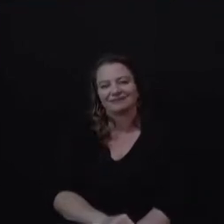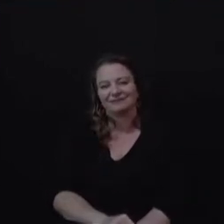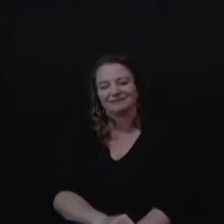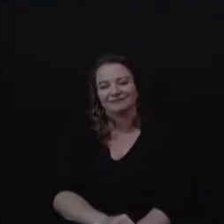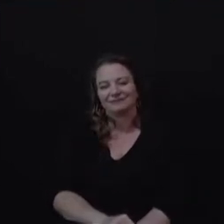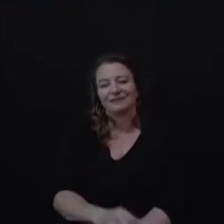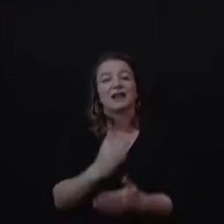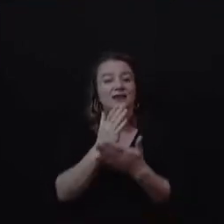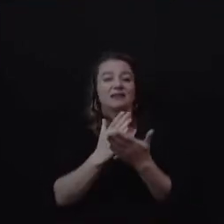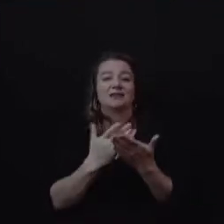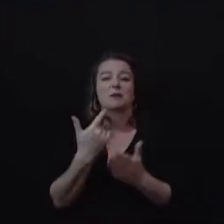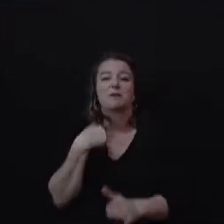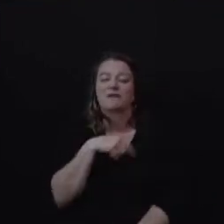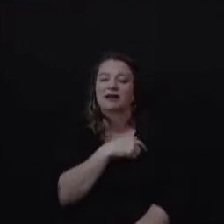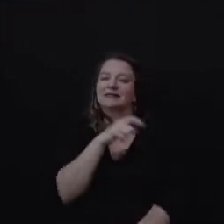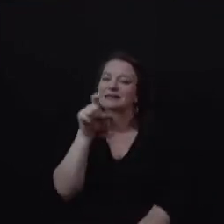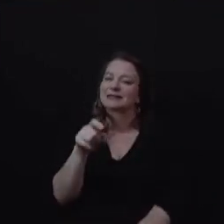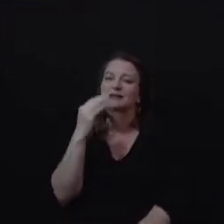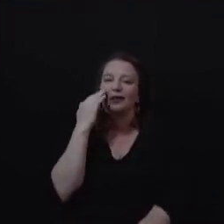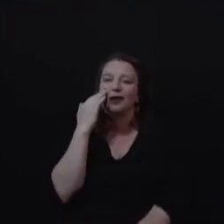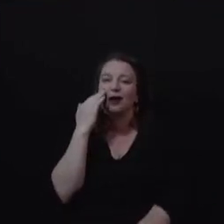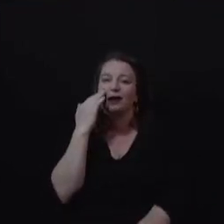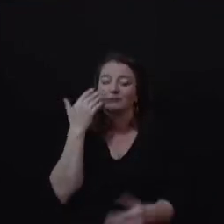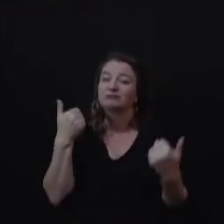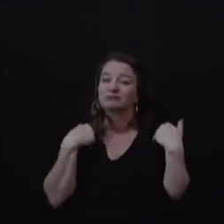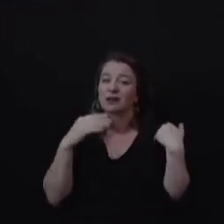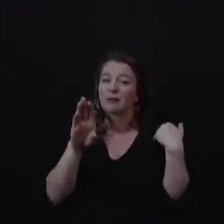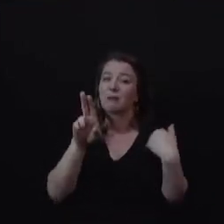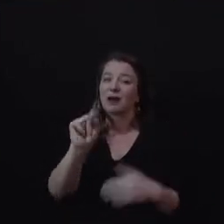some of us need to know that there's a but.